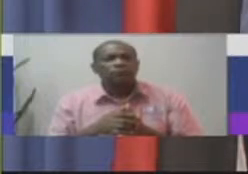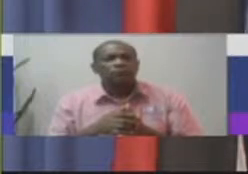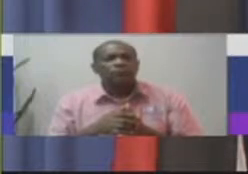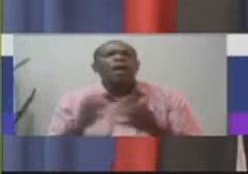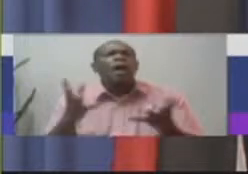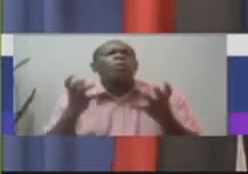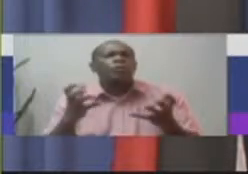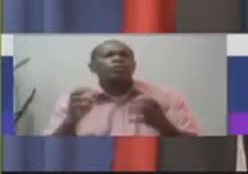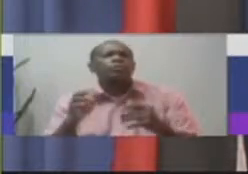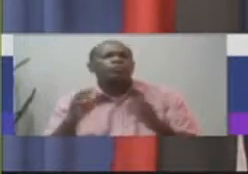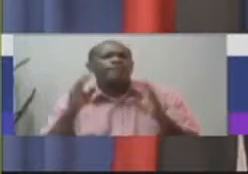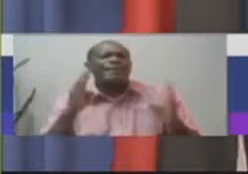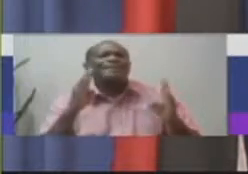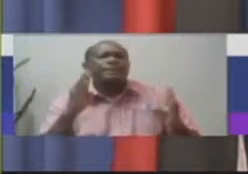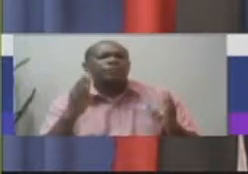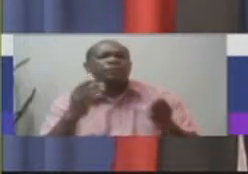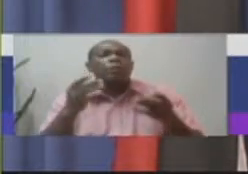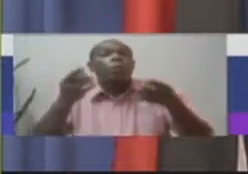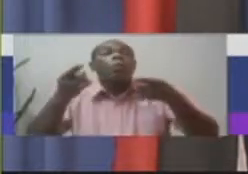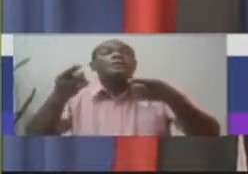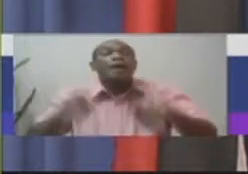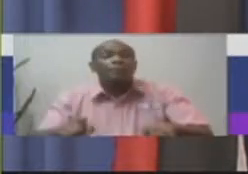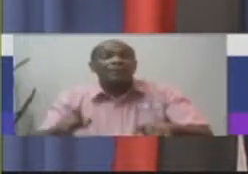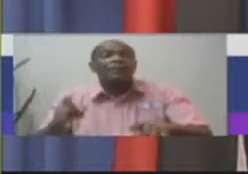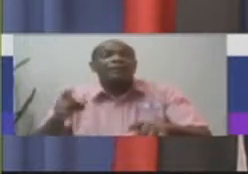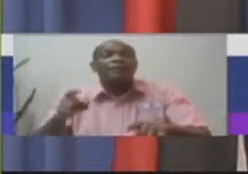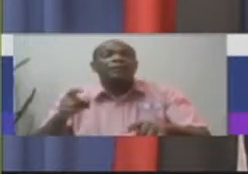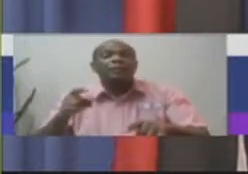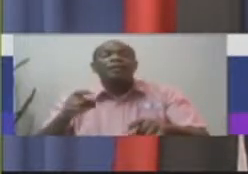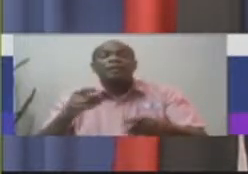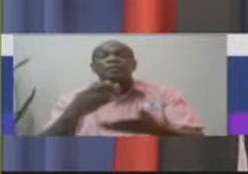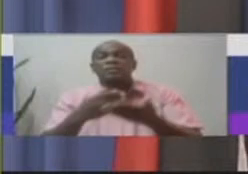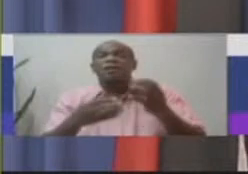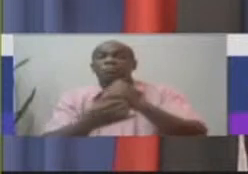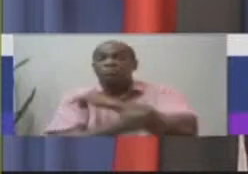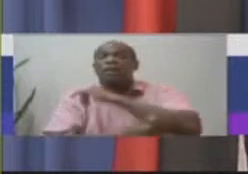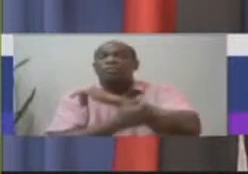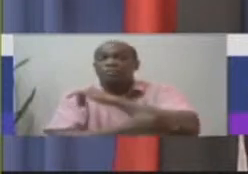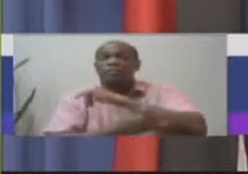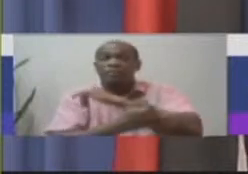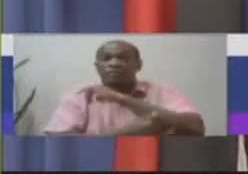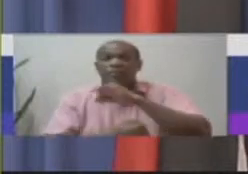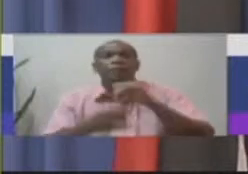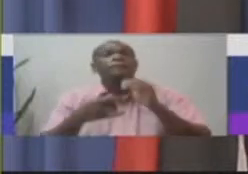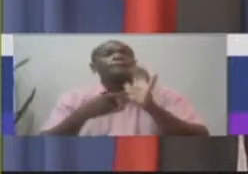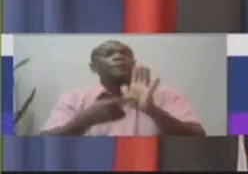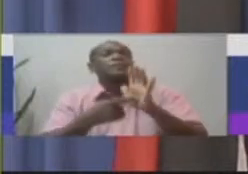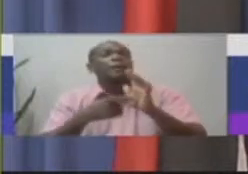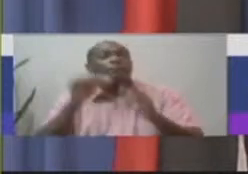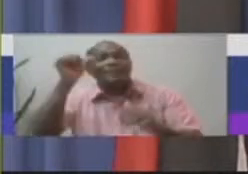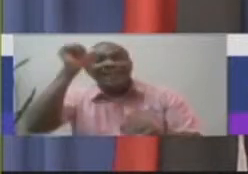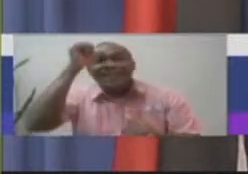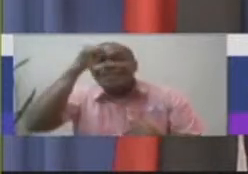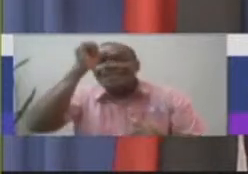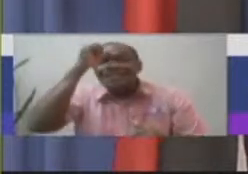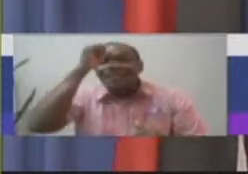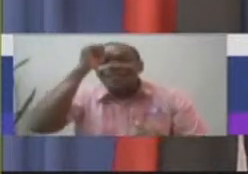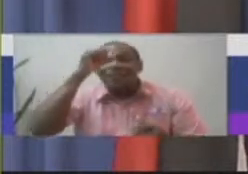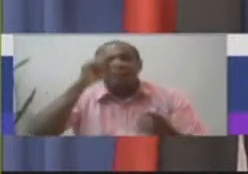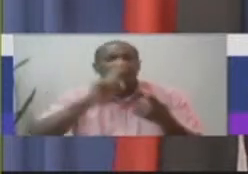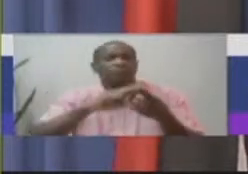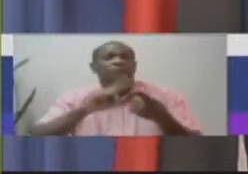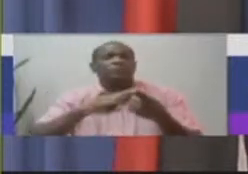and following continents. Look at what is happening in India. Look at what is happening in New